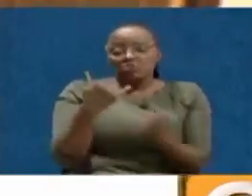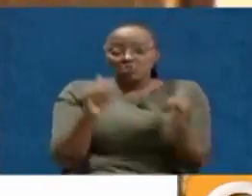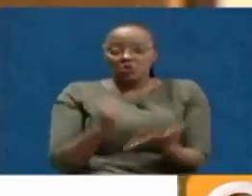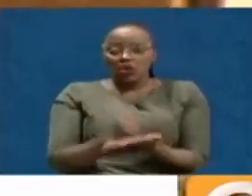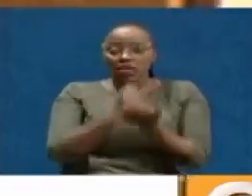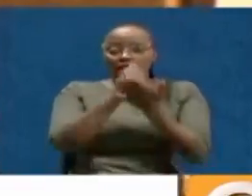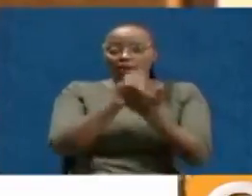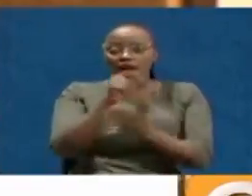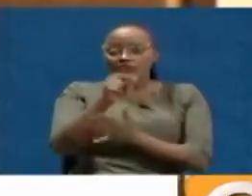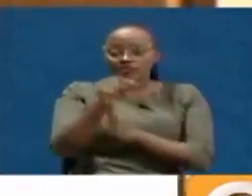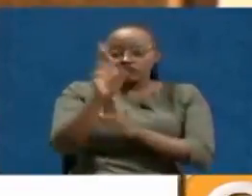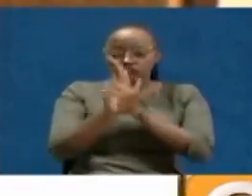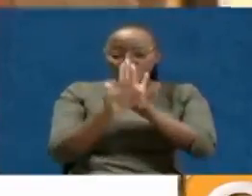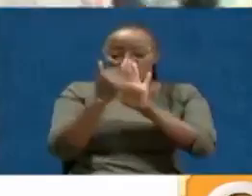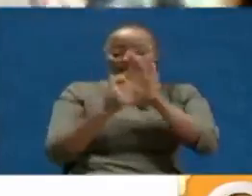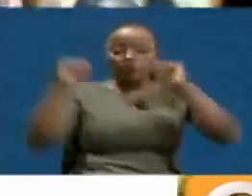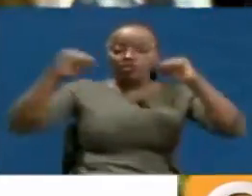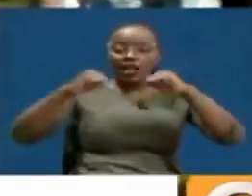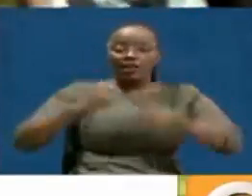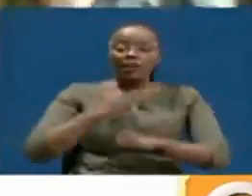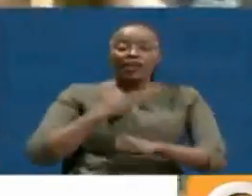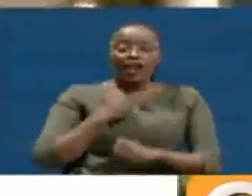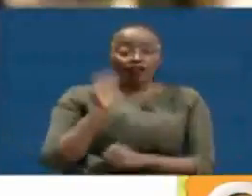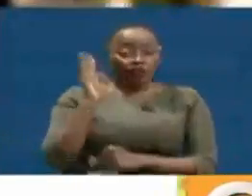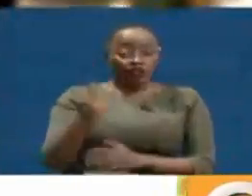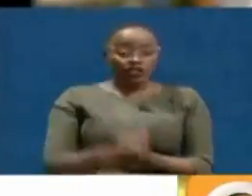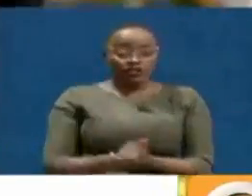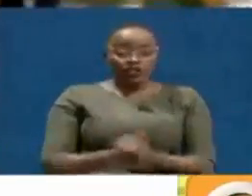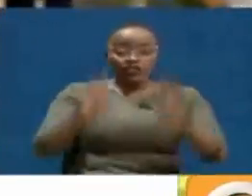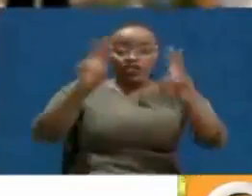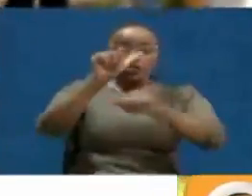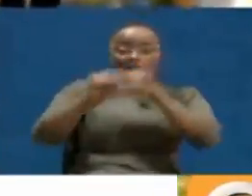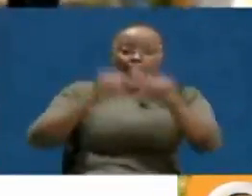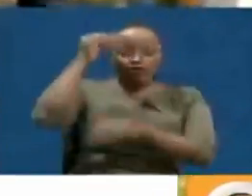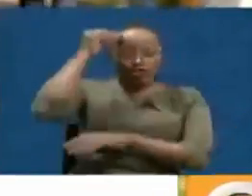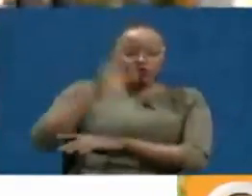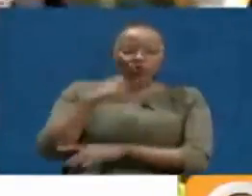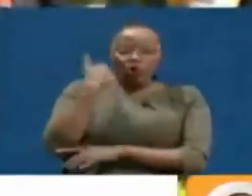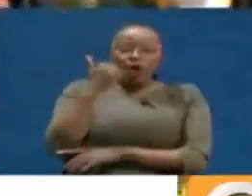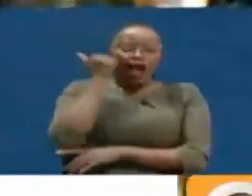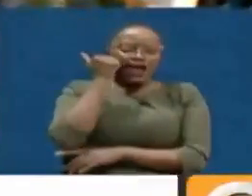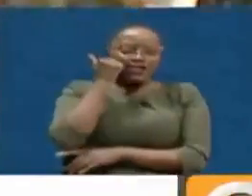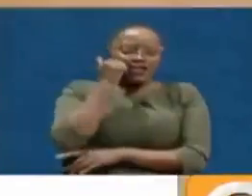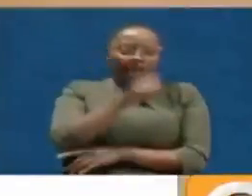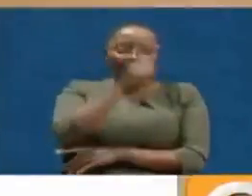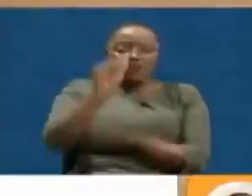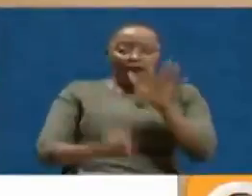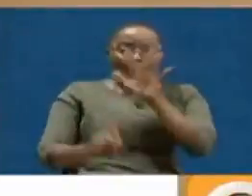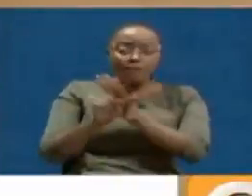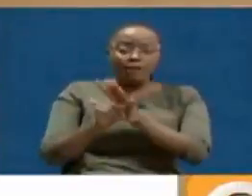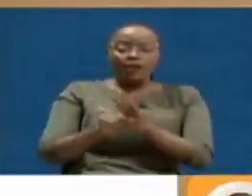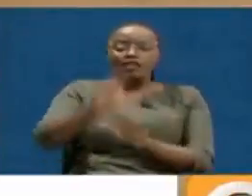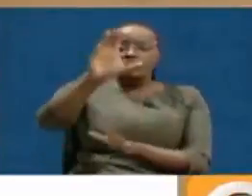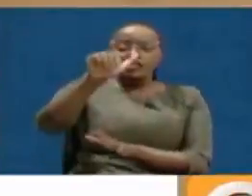facilitate those protocols which will be agreed upon. The issue of learners living with chronic diseases arising, where